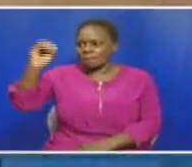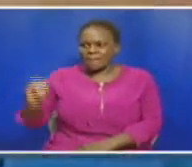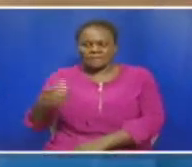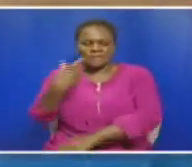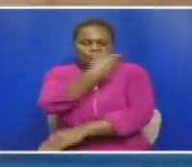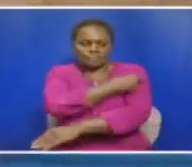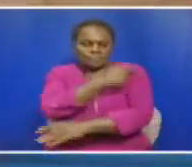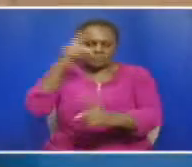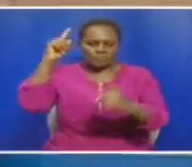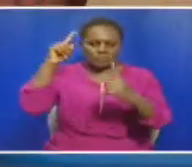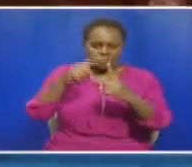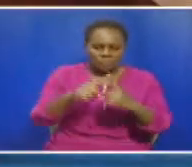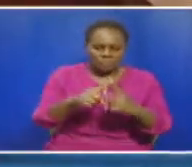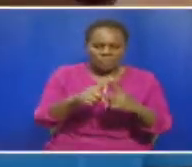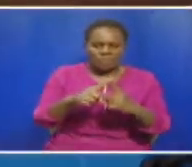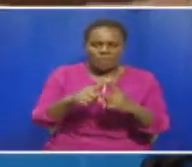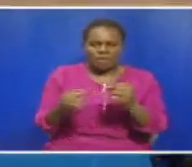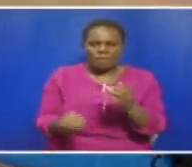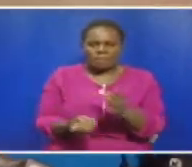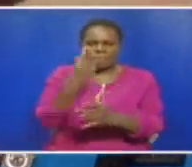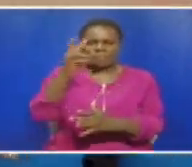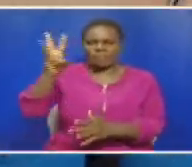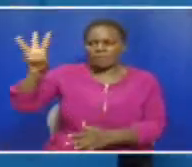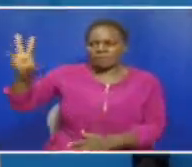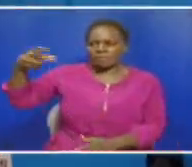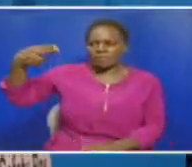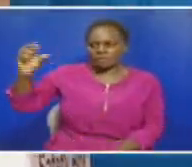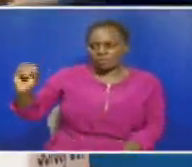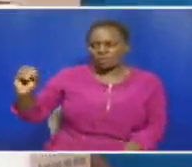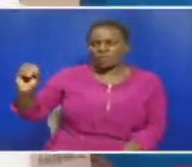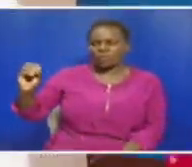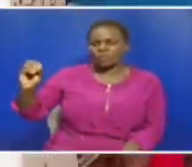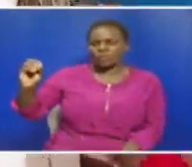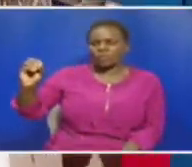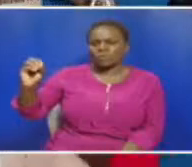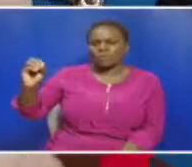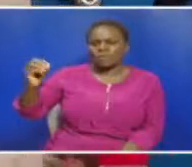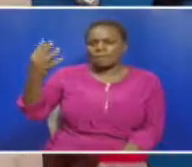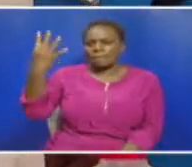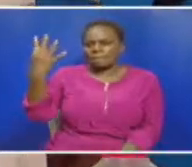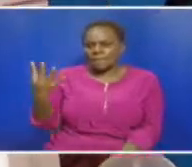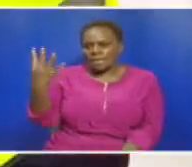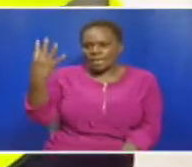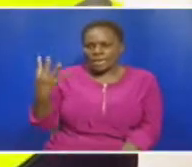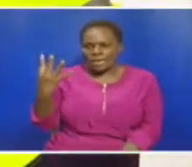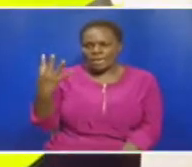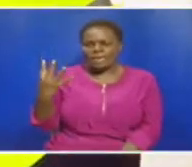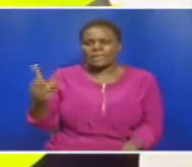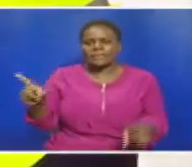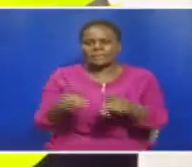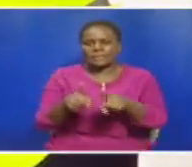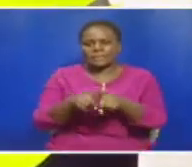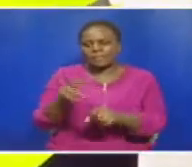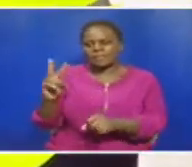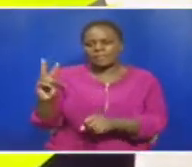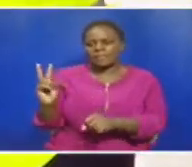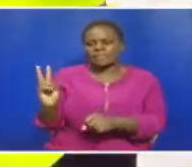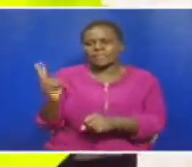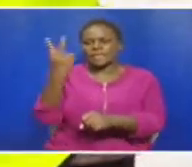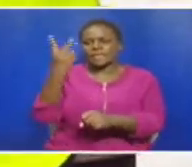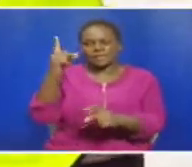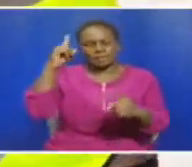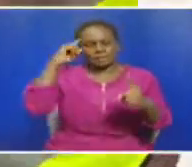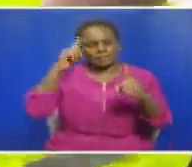vaccination targets set by the World Health Organization (WHO) in May. This will mark the second failed